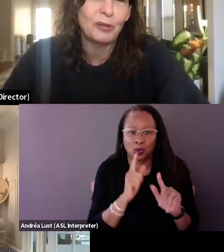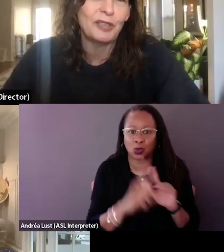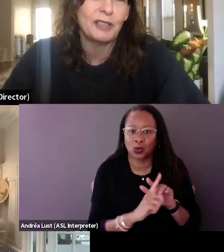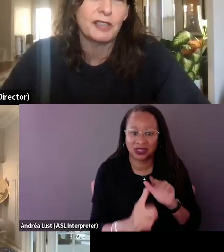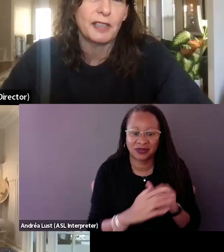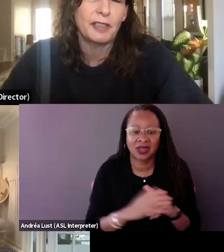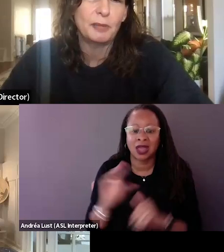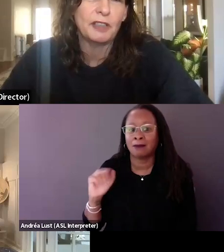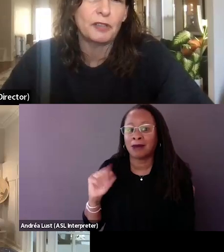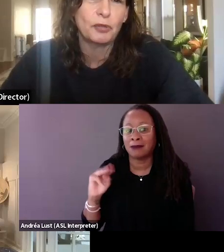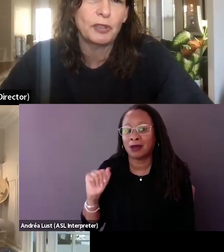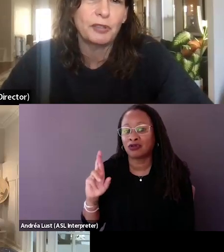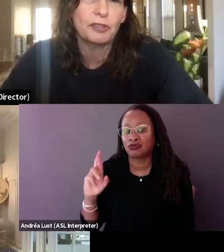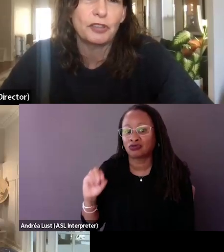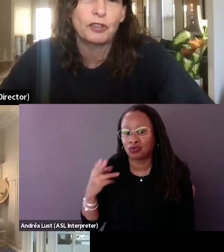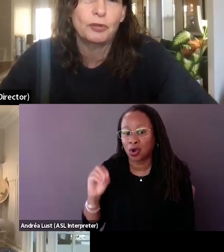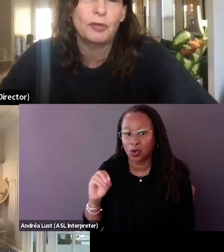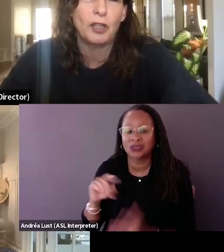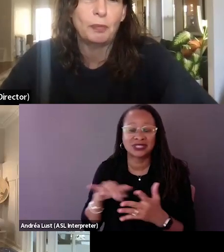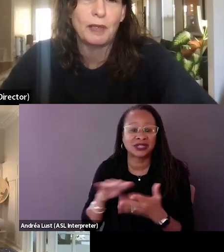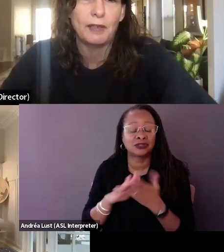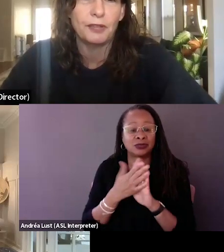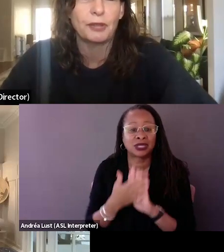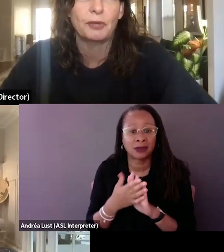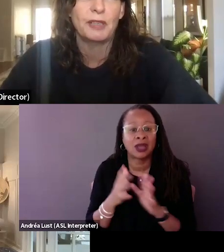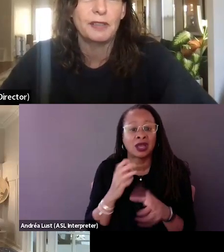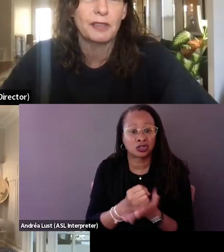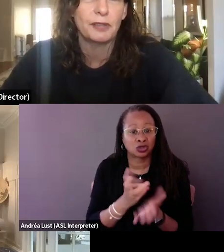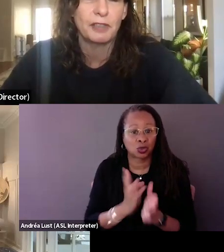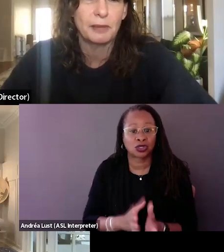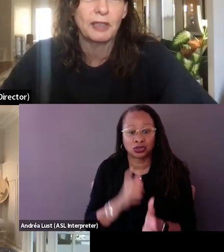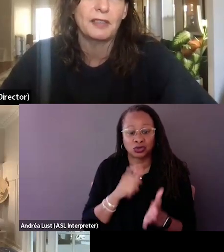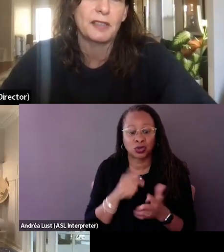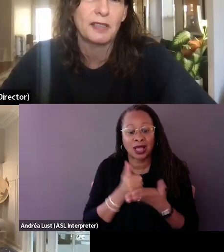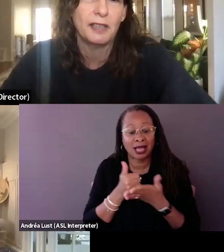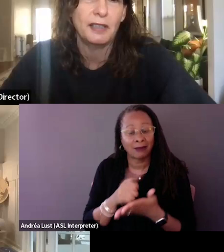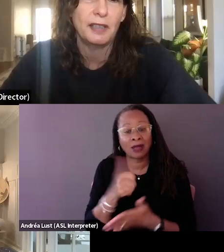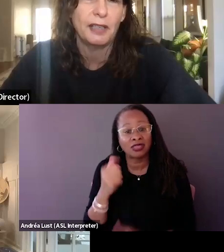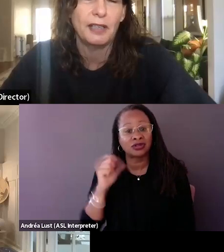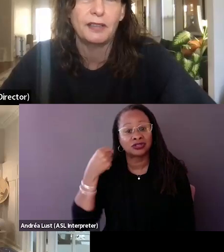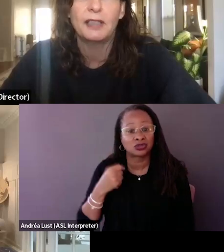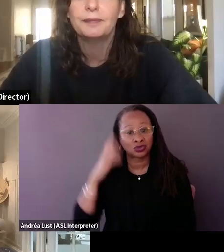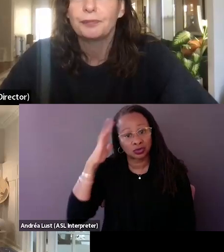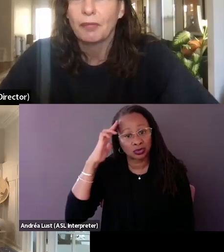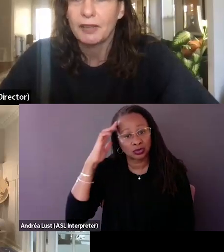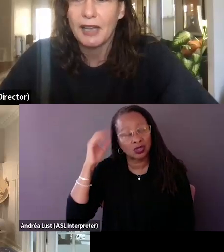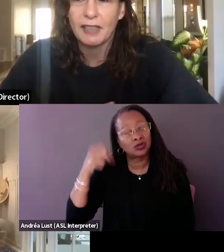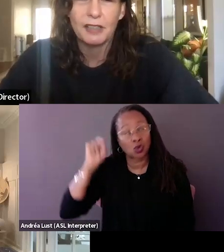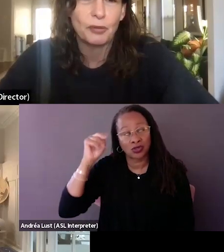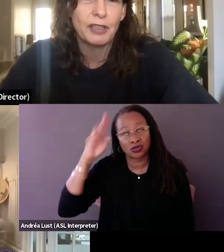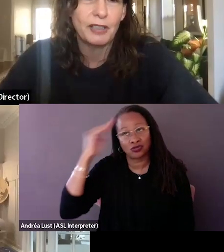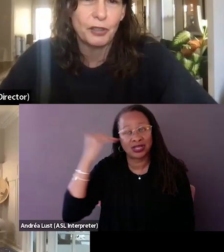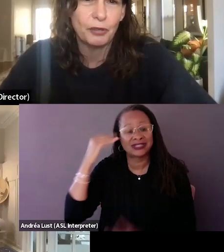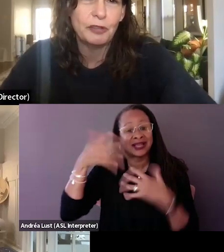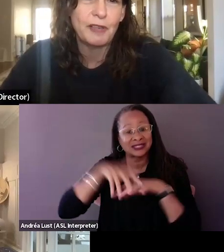Mama Rowe is studying to be a social worker to help other North Koreans sort of assimilate into society there. And Dad